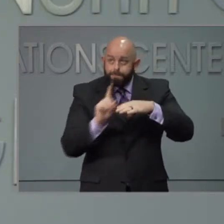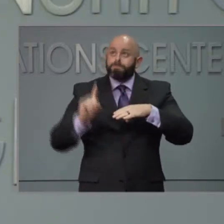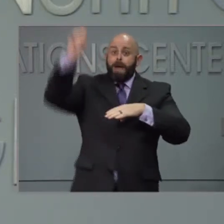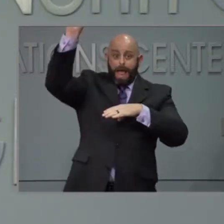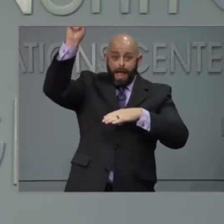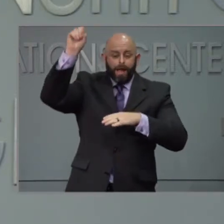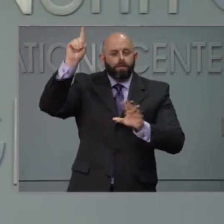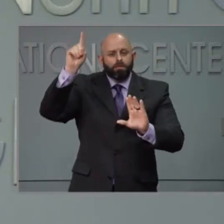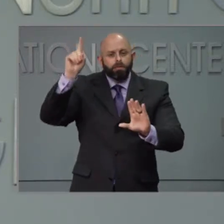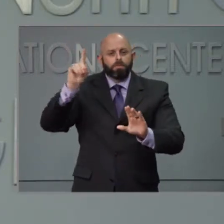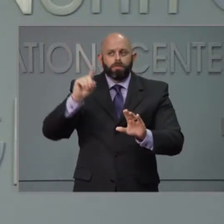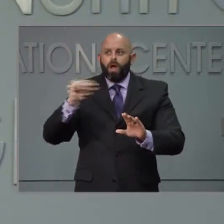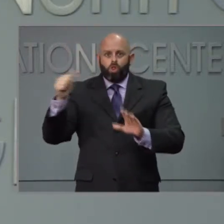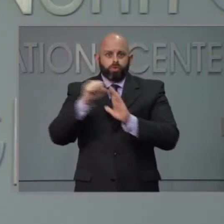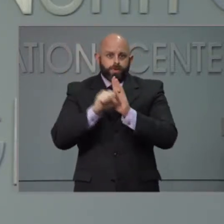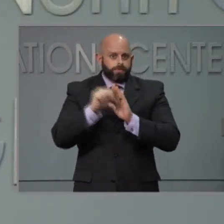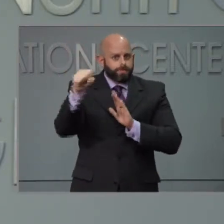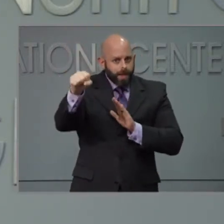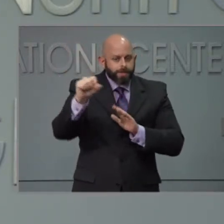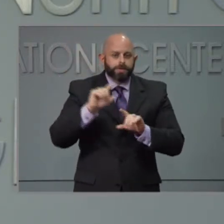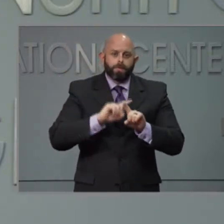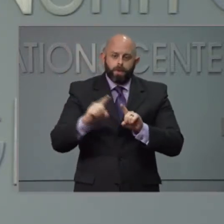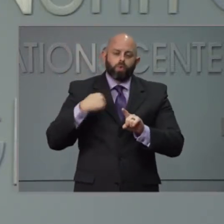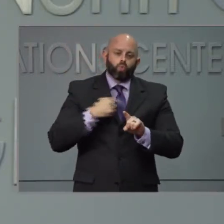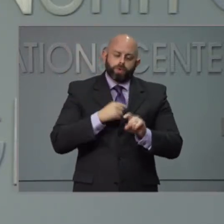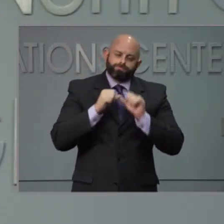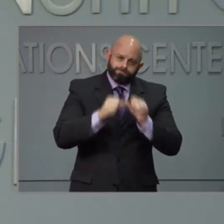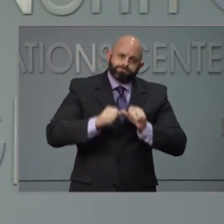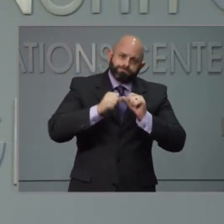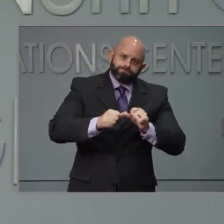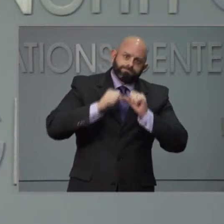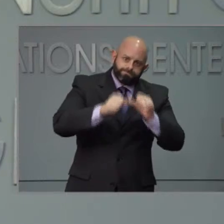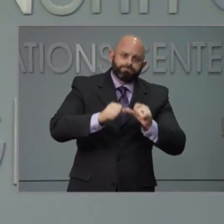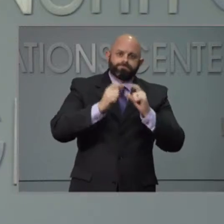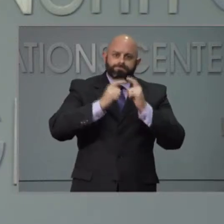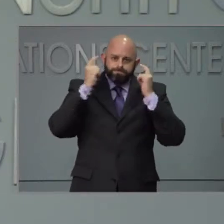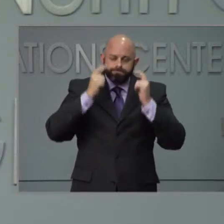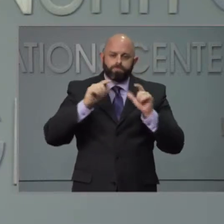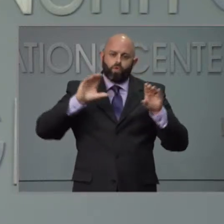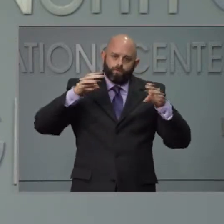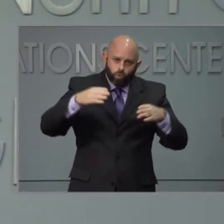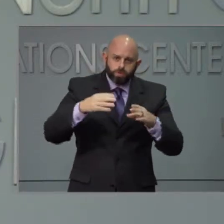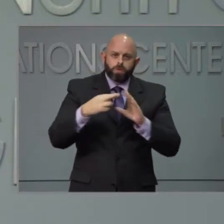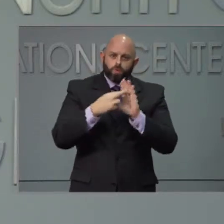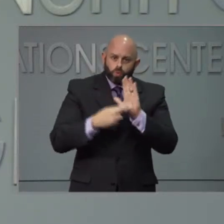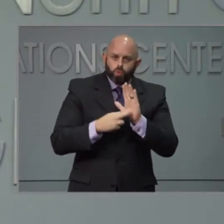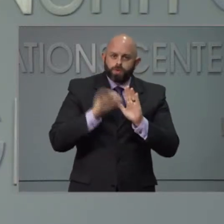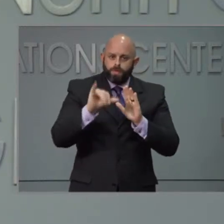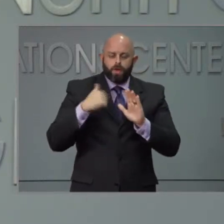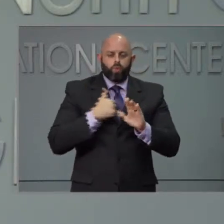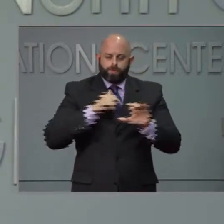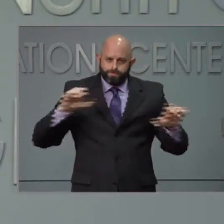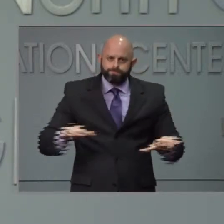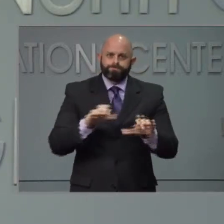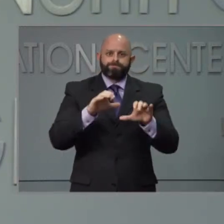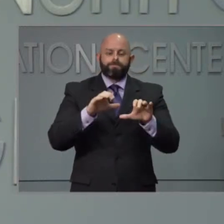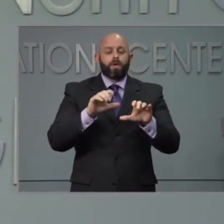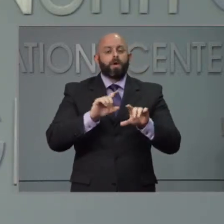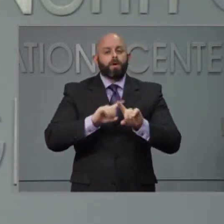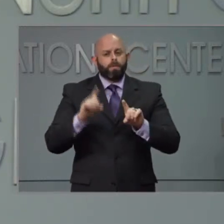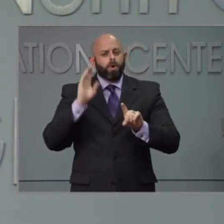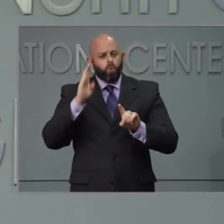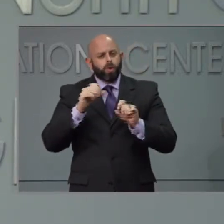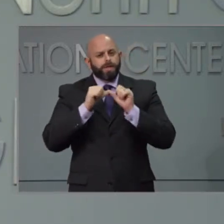process, largely due to the people's persistence out there and to the strong action that we've taken. But we